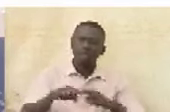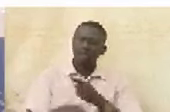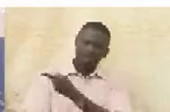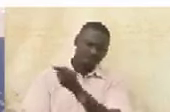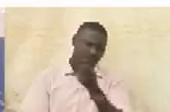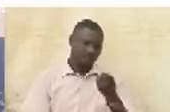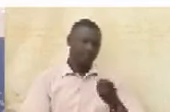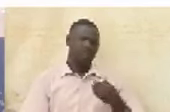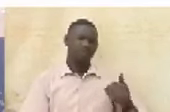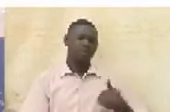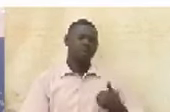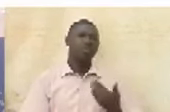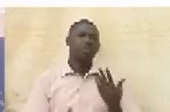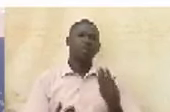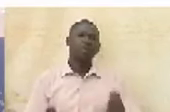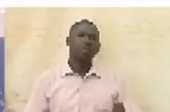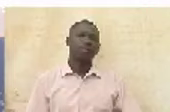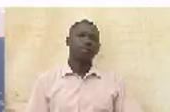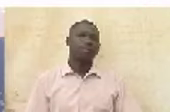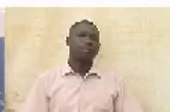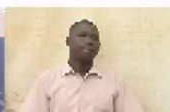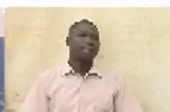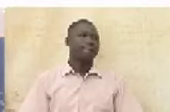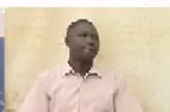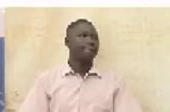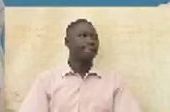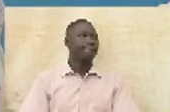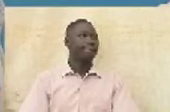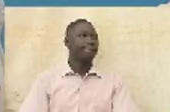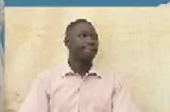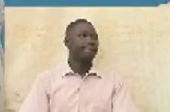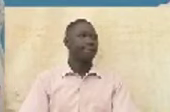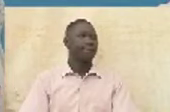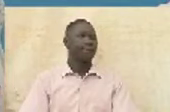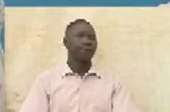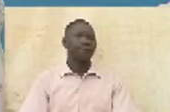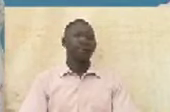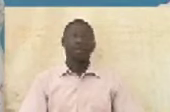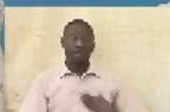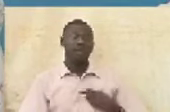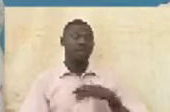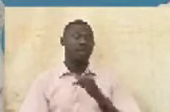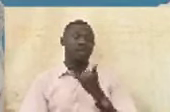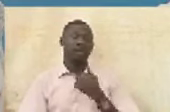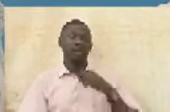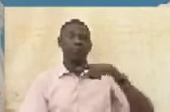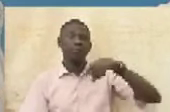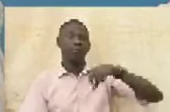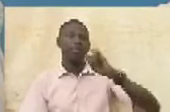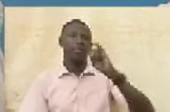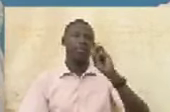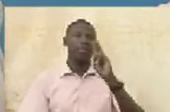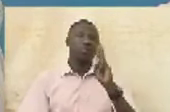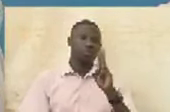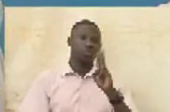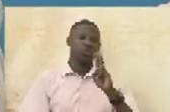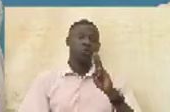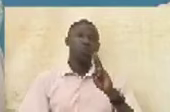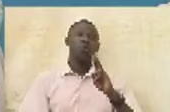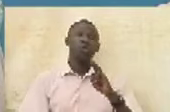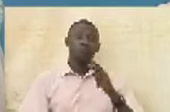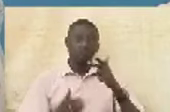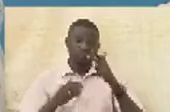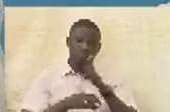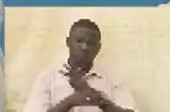mo liba men nya fan ko fan nim pa para. Yes, the paramilitary mo lebe bulu no kali paro